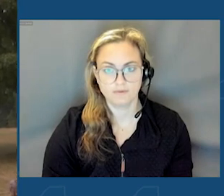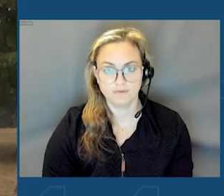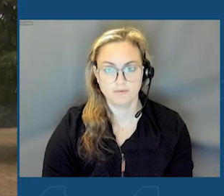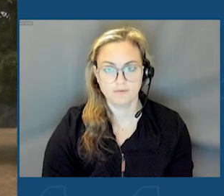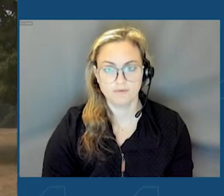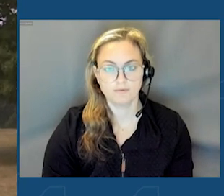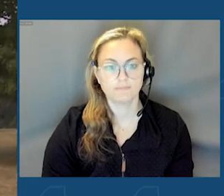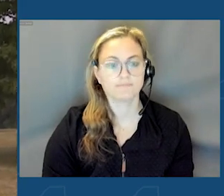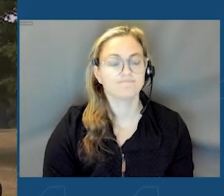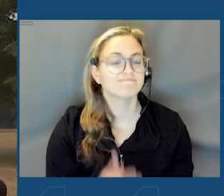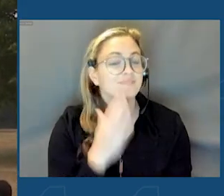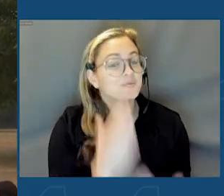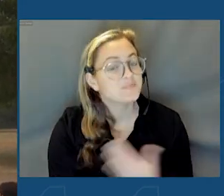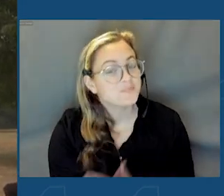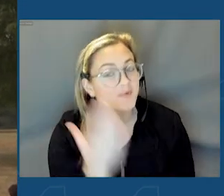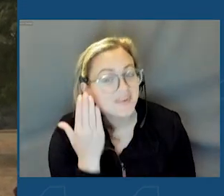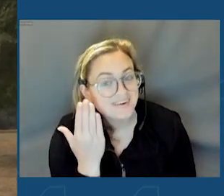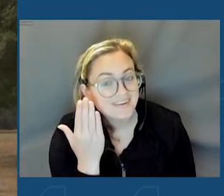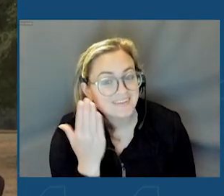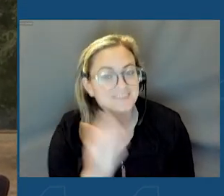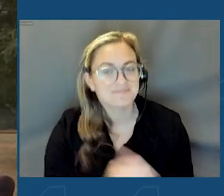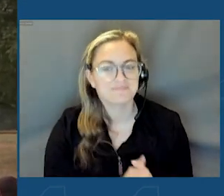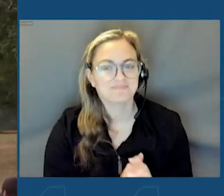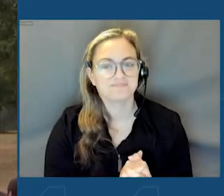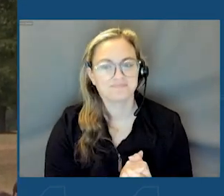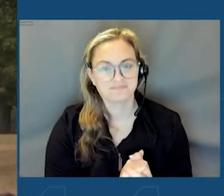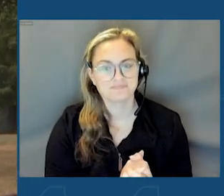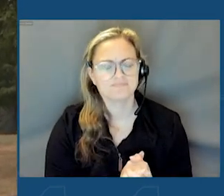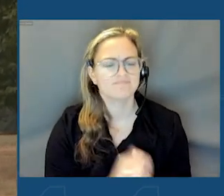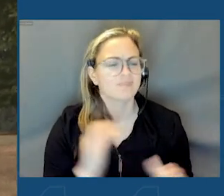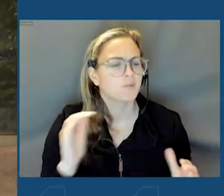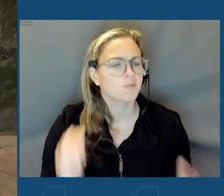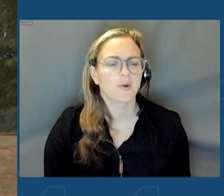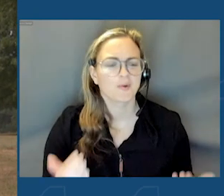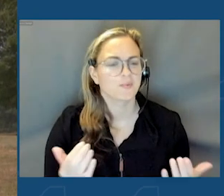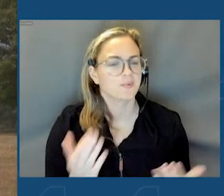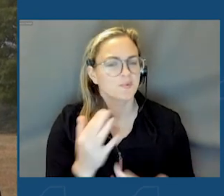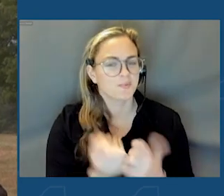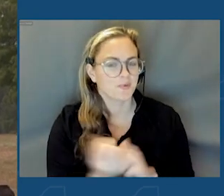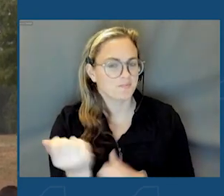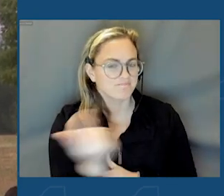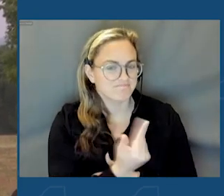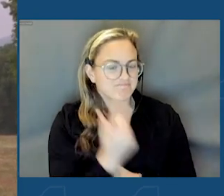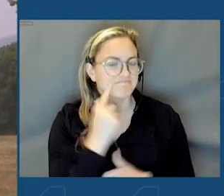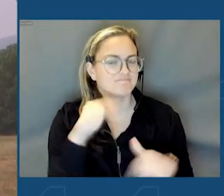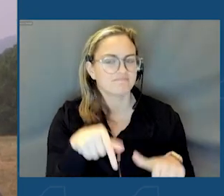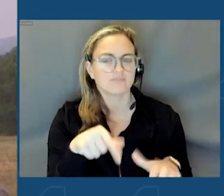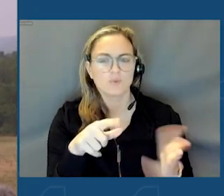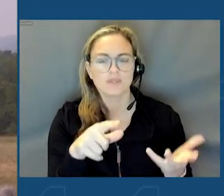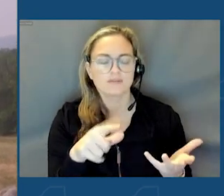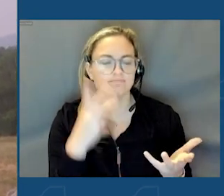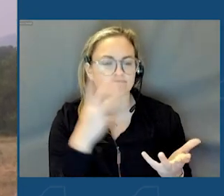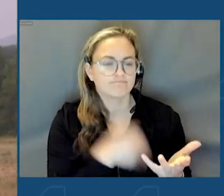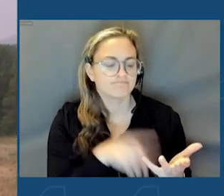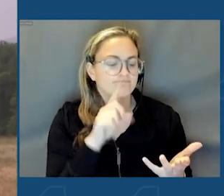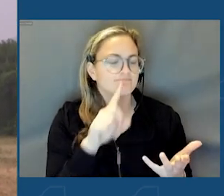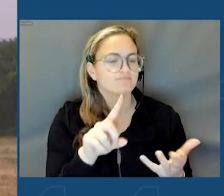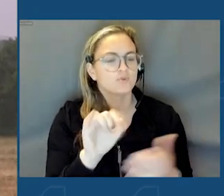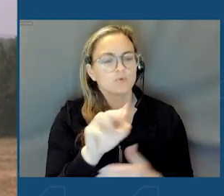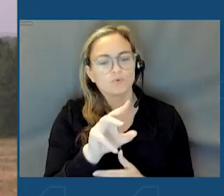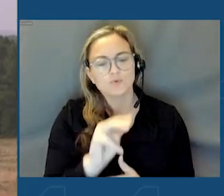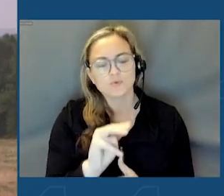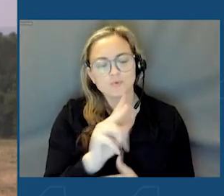Good morning, and welcome everyone to this breathtaking Storm King